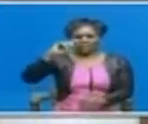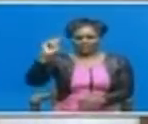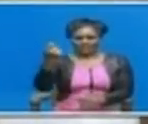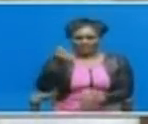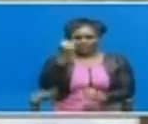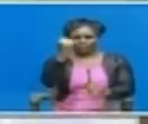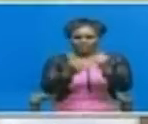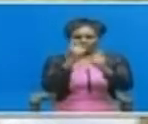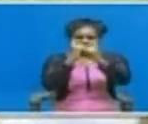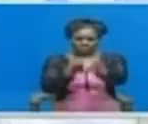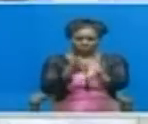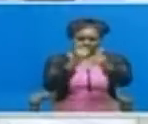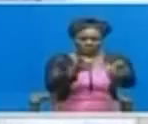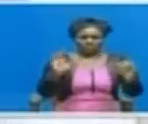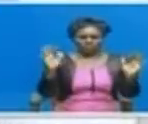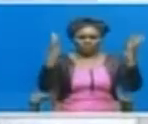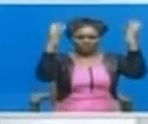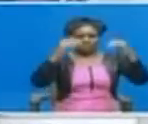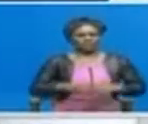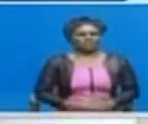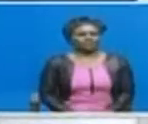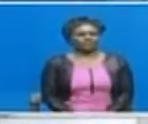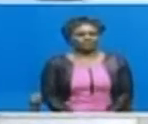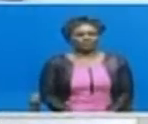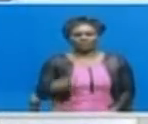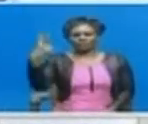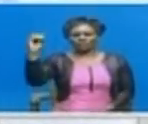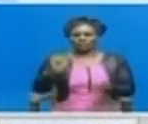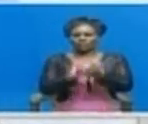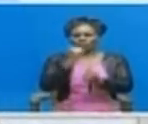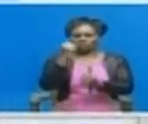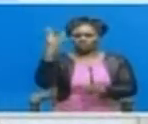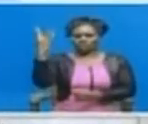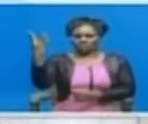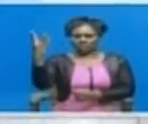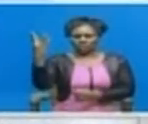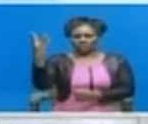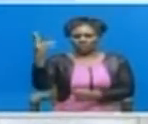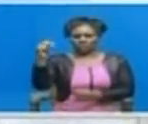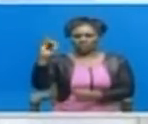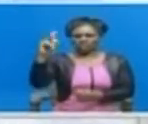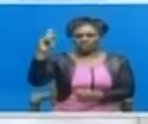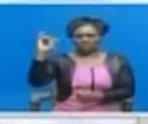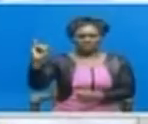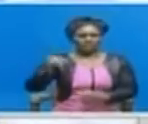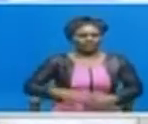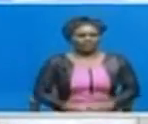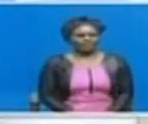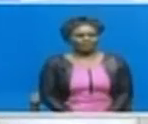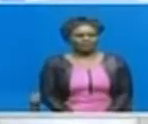Motorsports Federation Awards Gala. Sport Personality of the Year 2014, Nikhil Sachania.